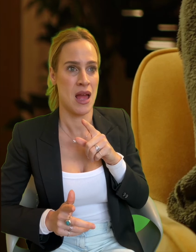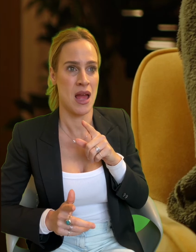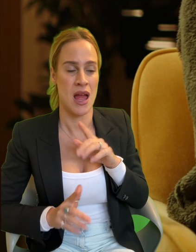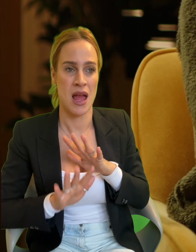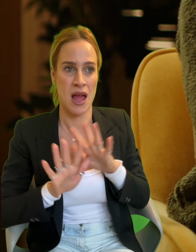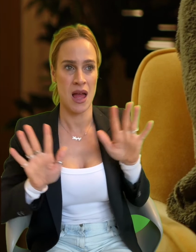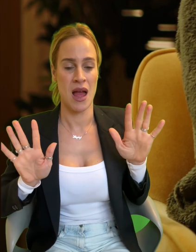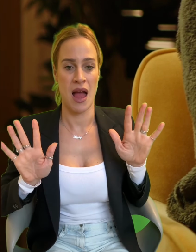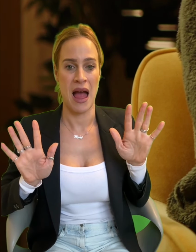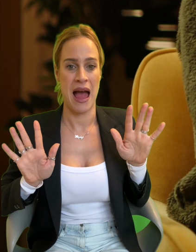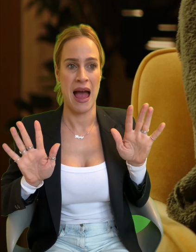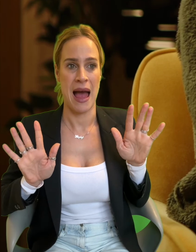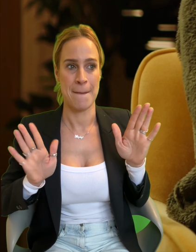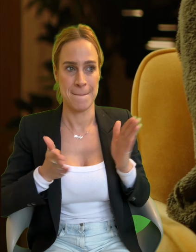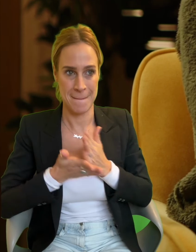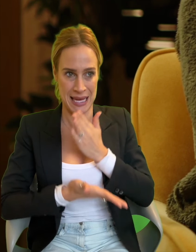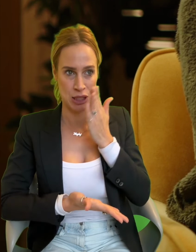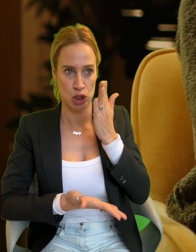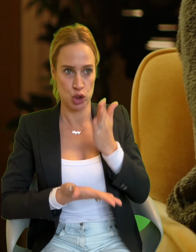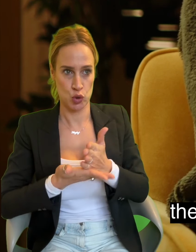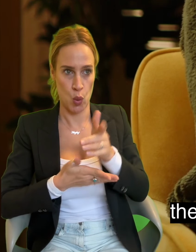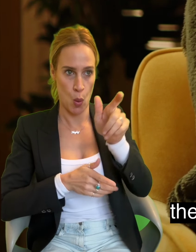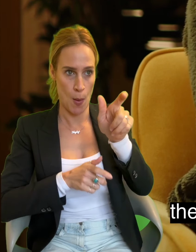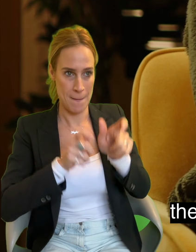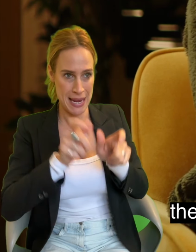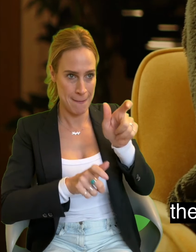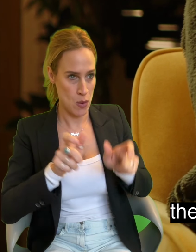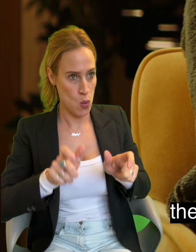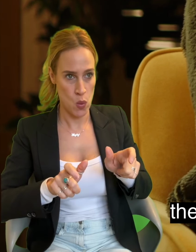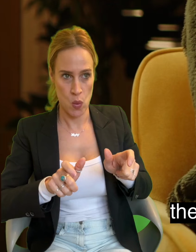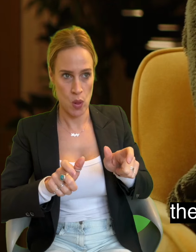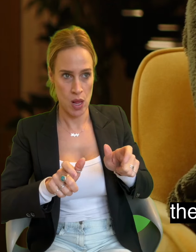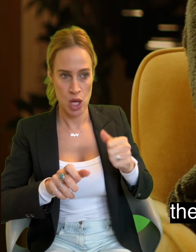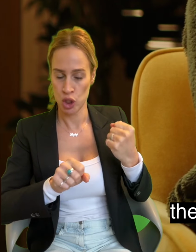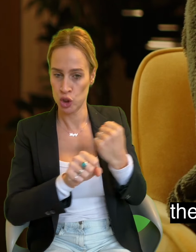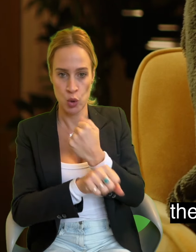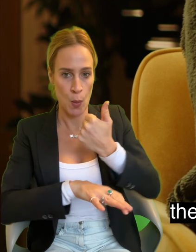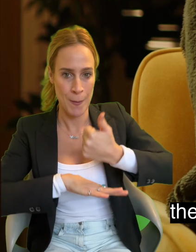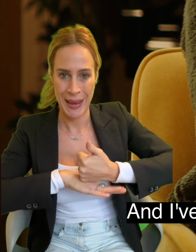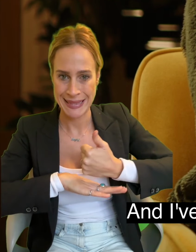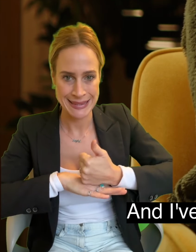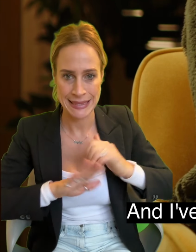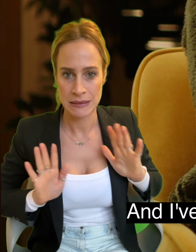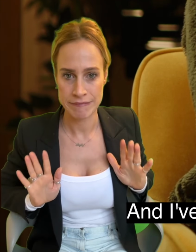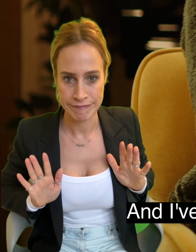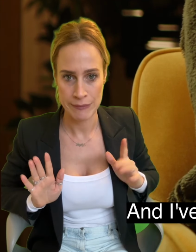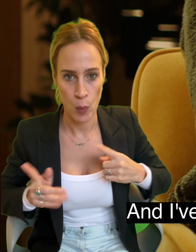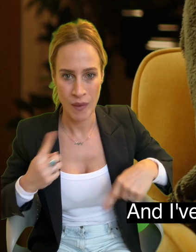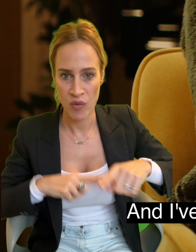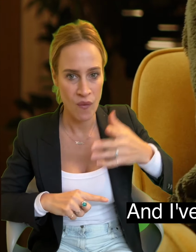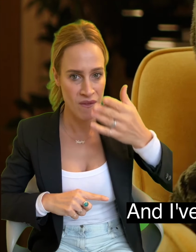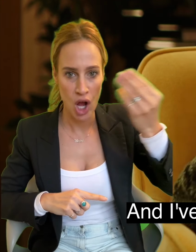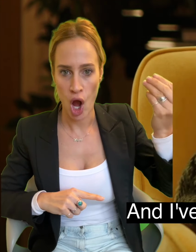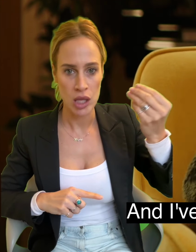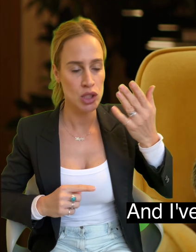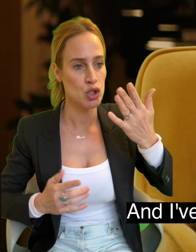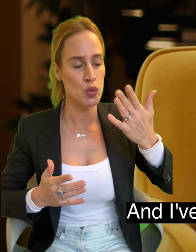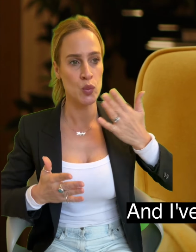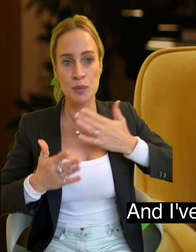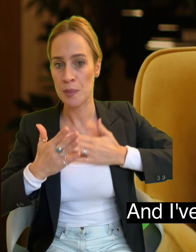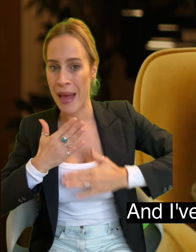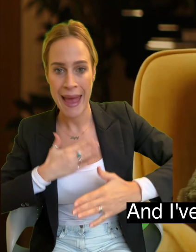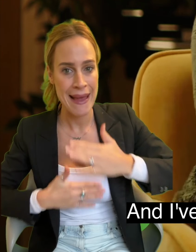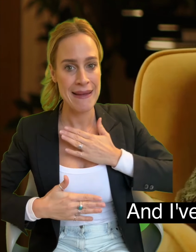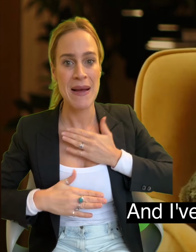I'm just making sure that people do the basics as humans, and that's what we've forgotten to do. and I've said a million different podcasts and a